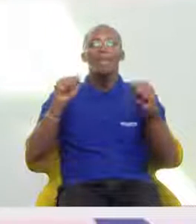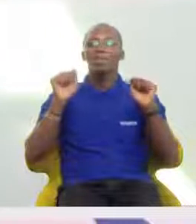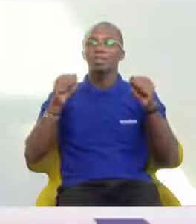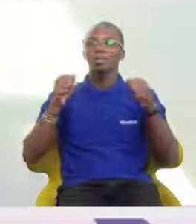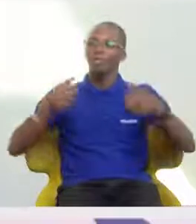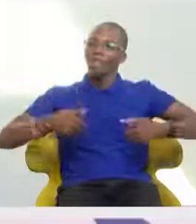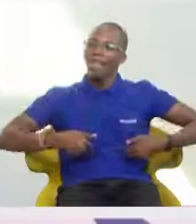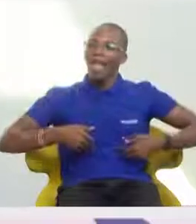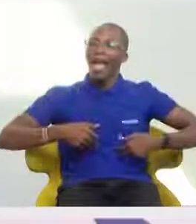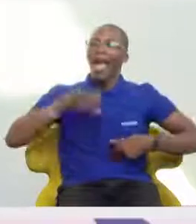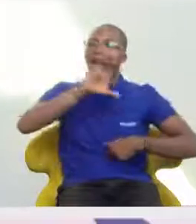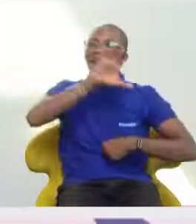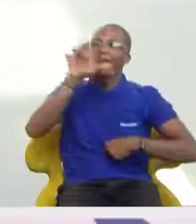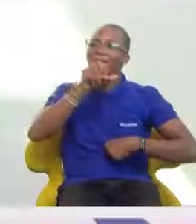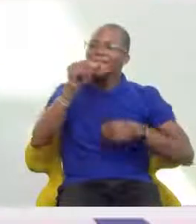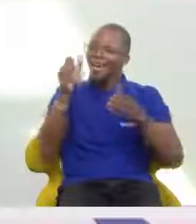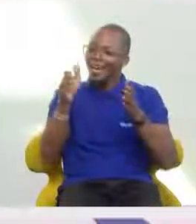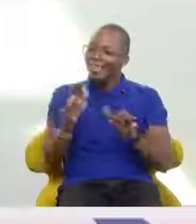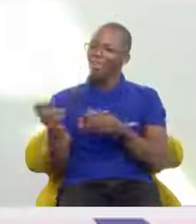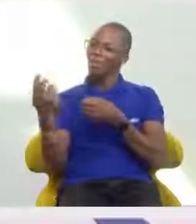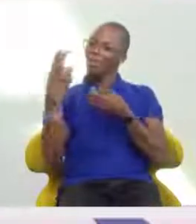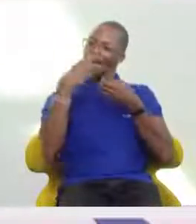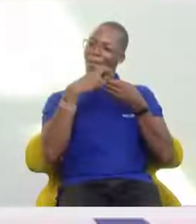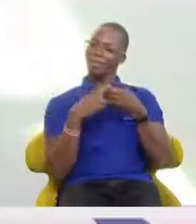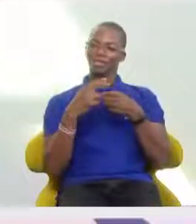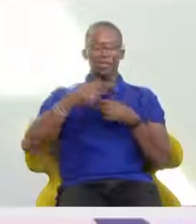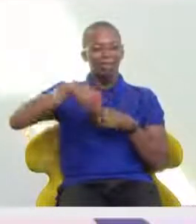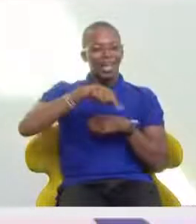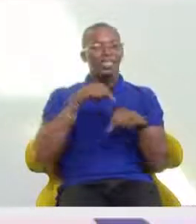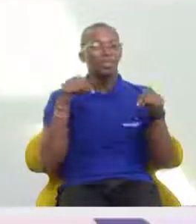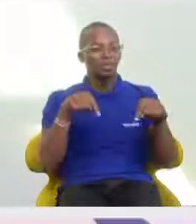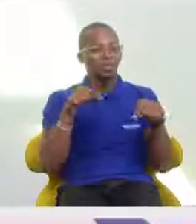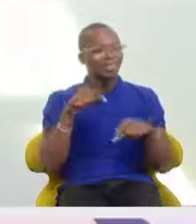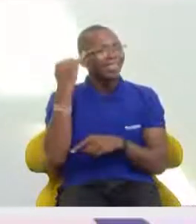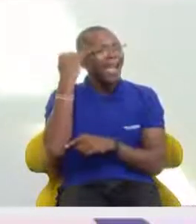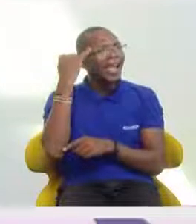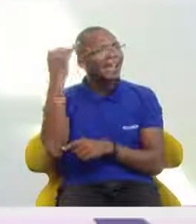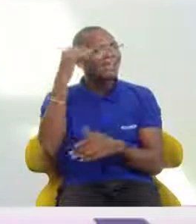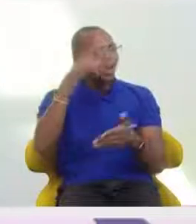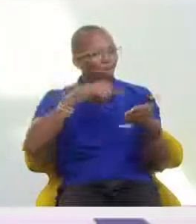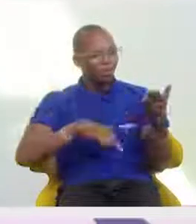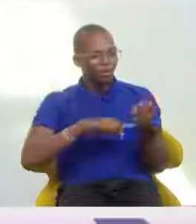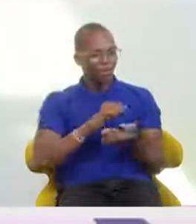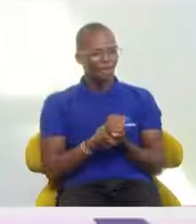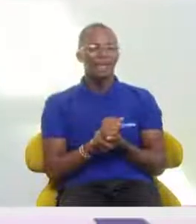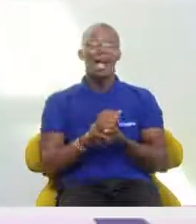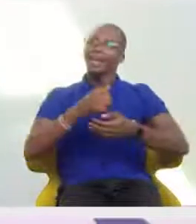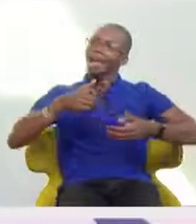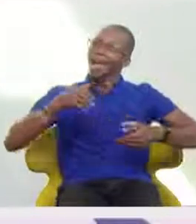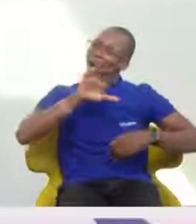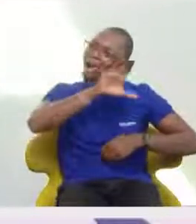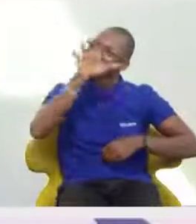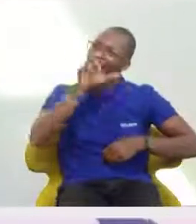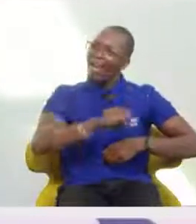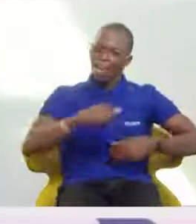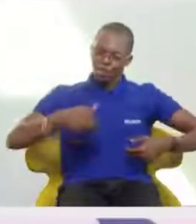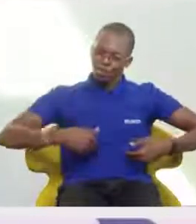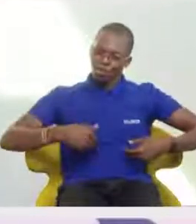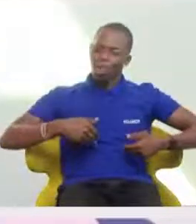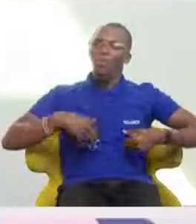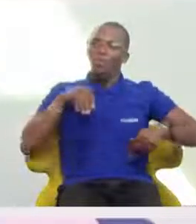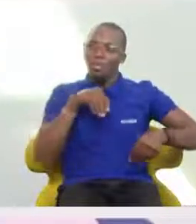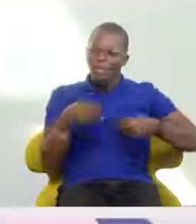second year in a row. We truly appreciate the support that you provide. To the young Africans with disabilities, I think